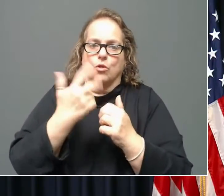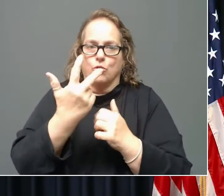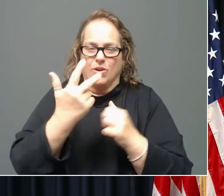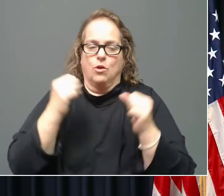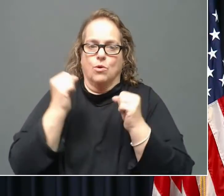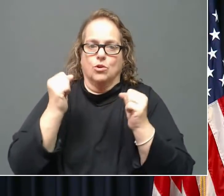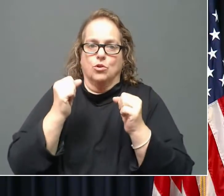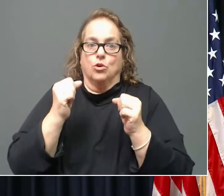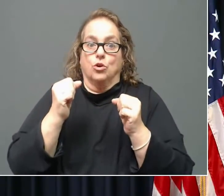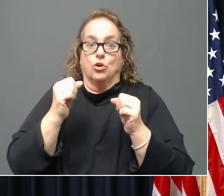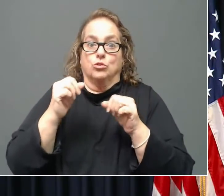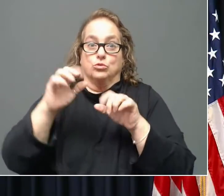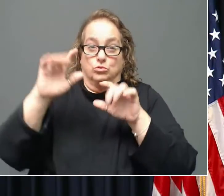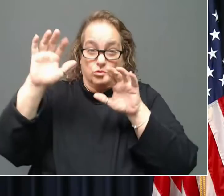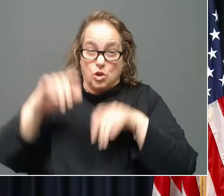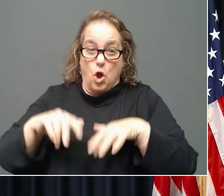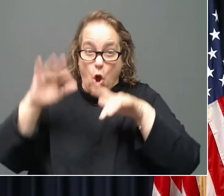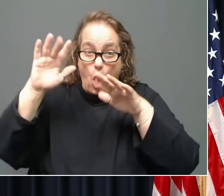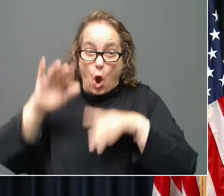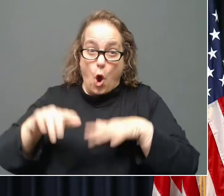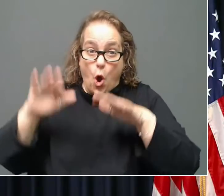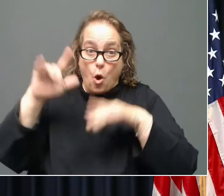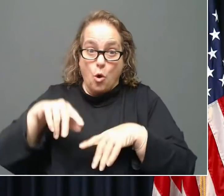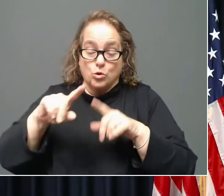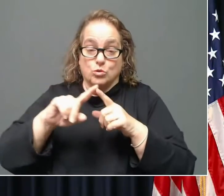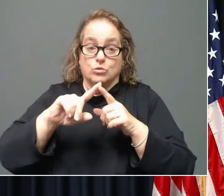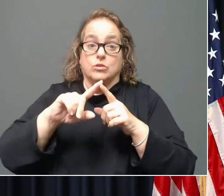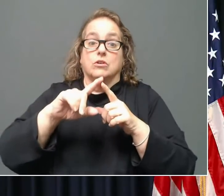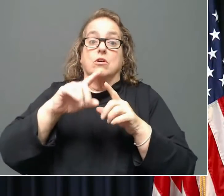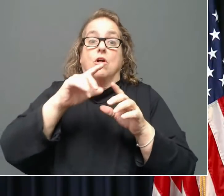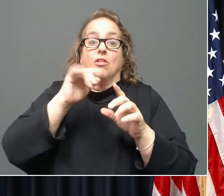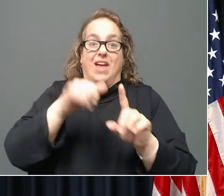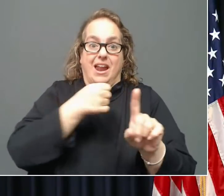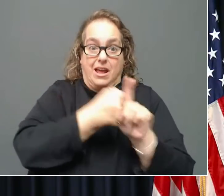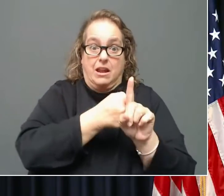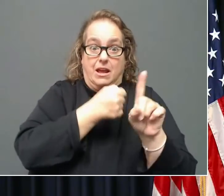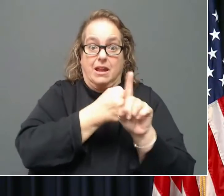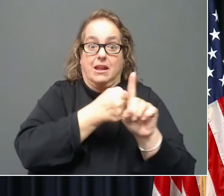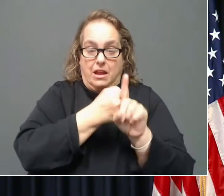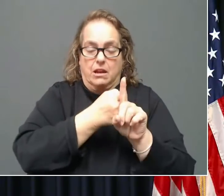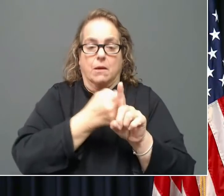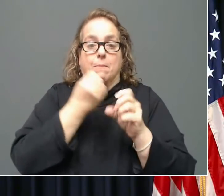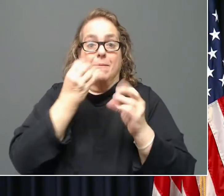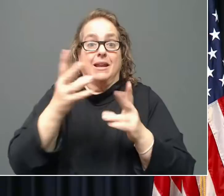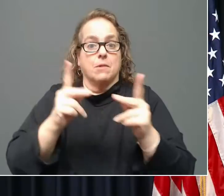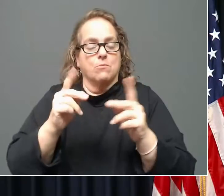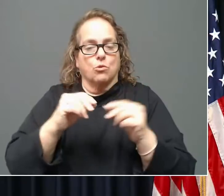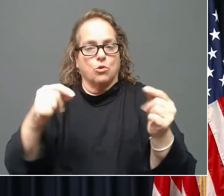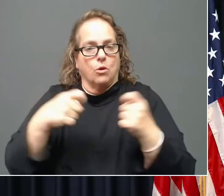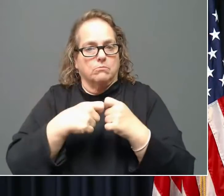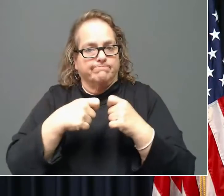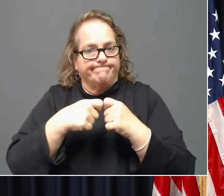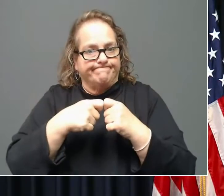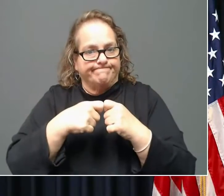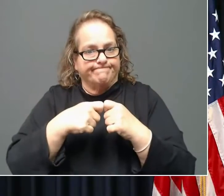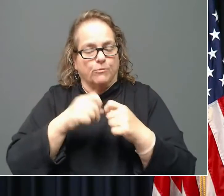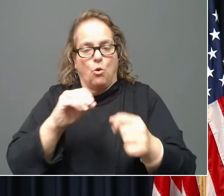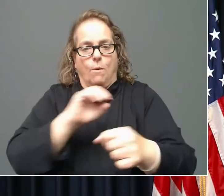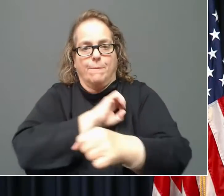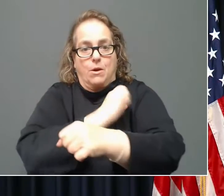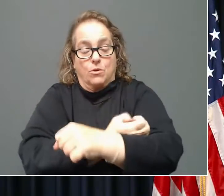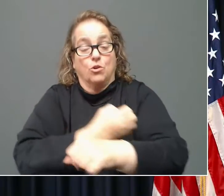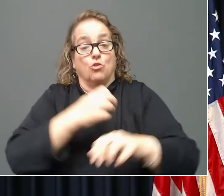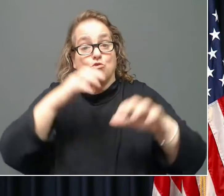storms that left many without power for weeks. The rain plus the melt from the snow